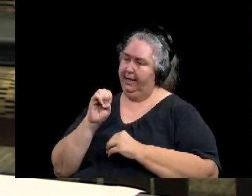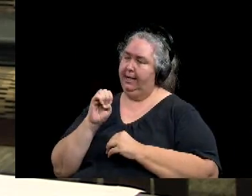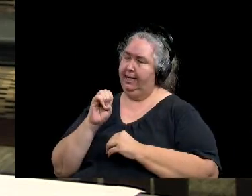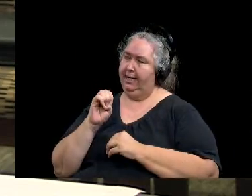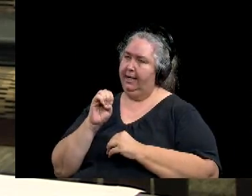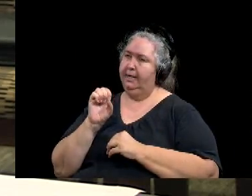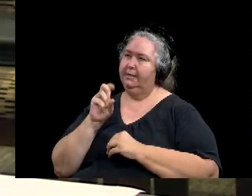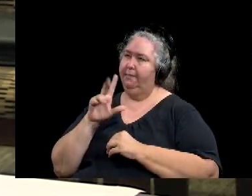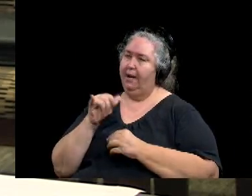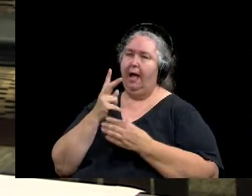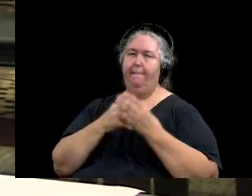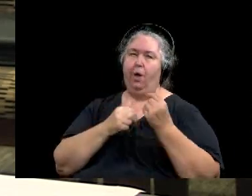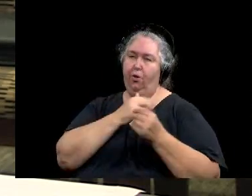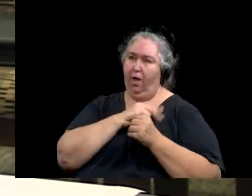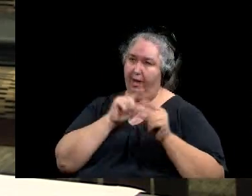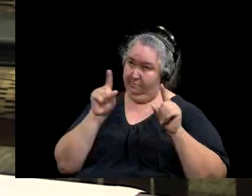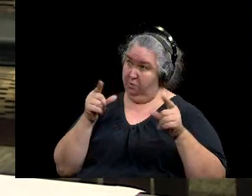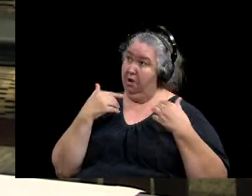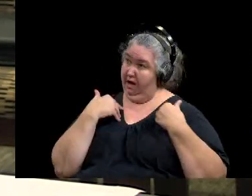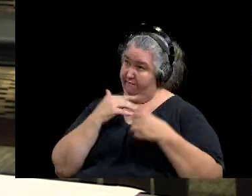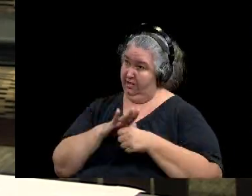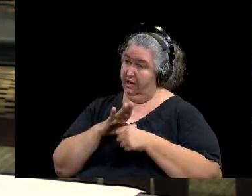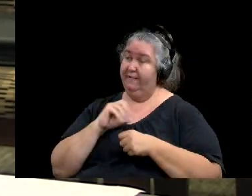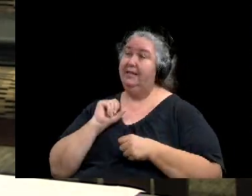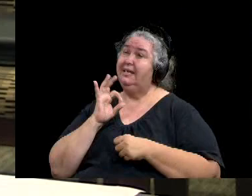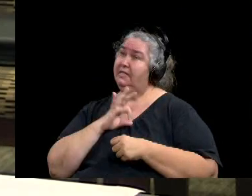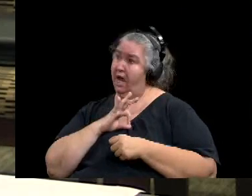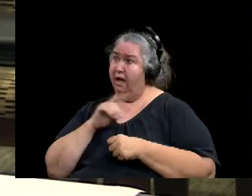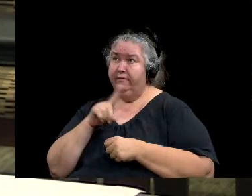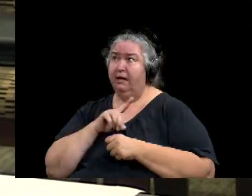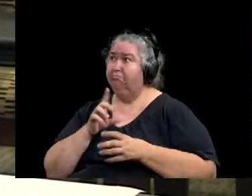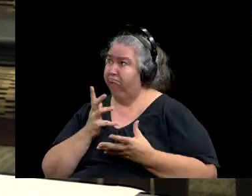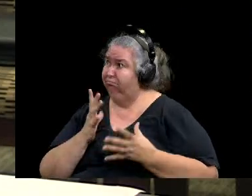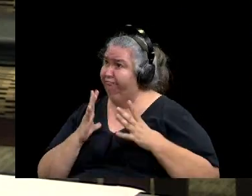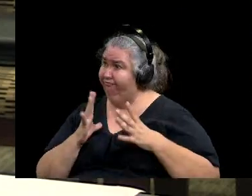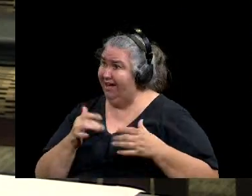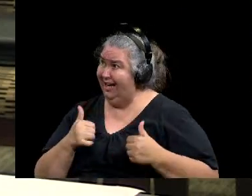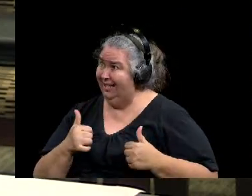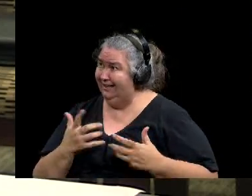both hospitals, and how are the hospital staff holding up?